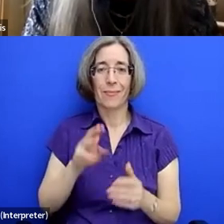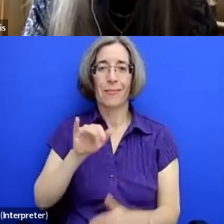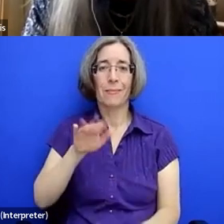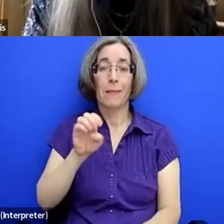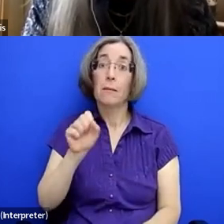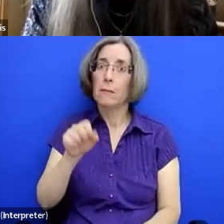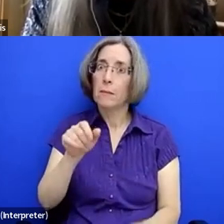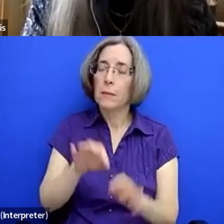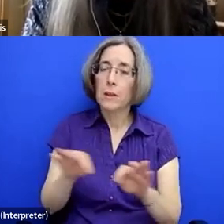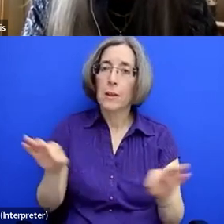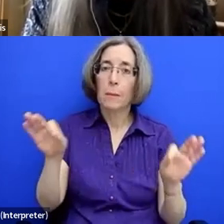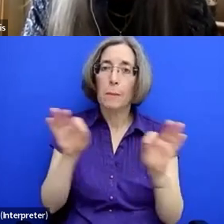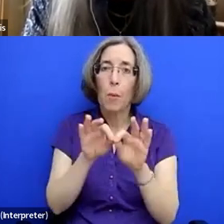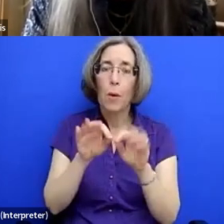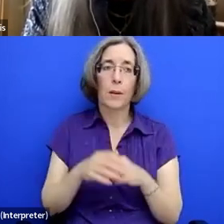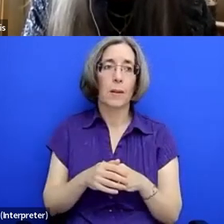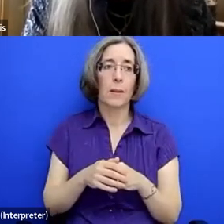the creation of disability categories,